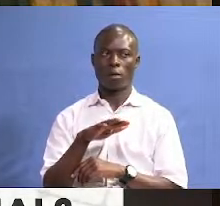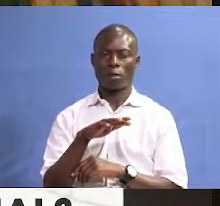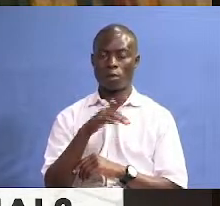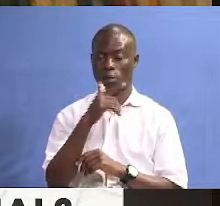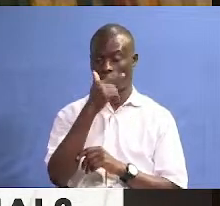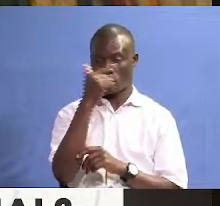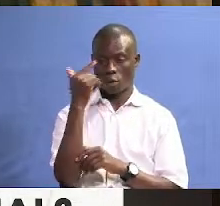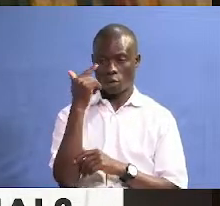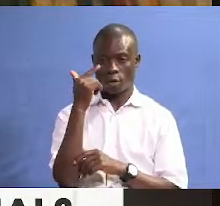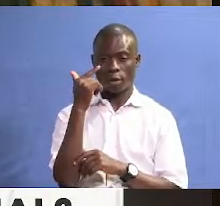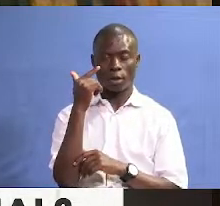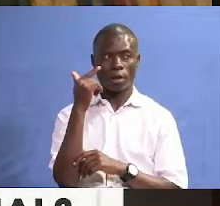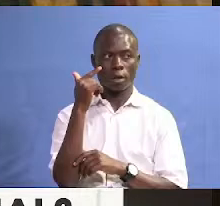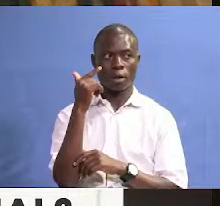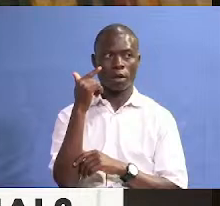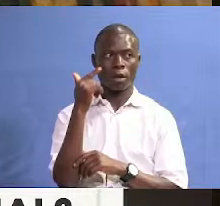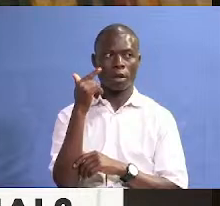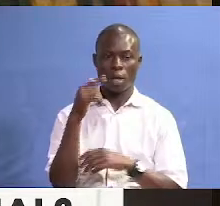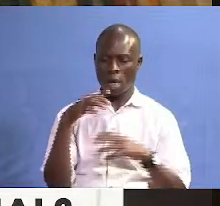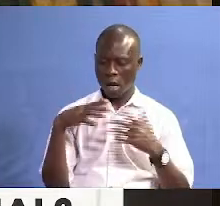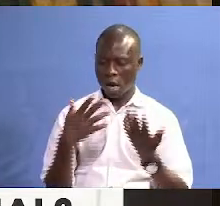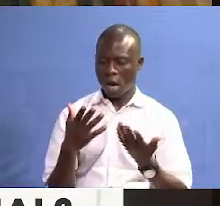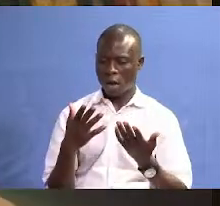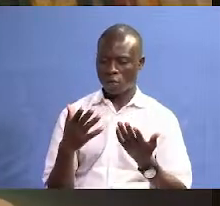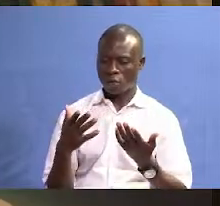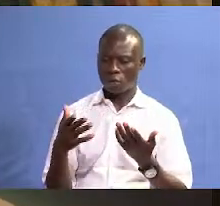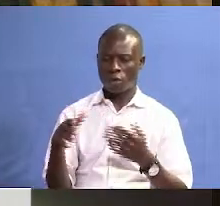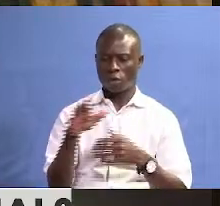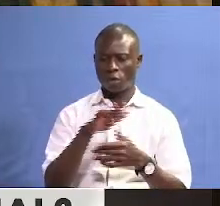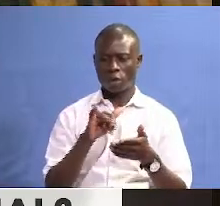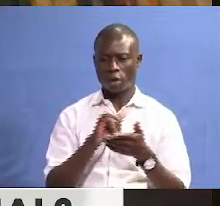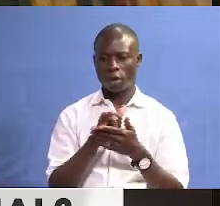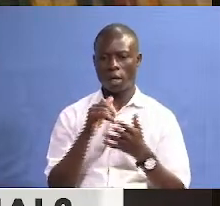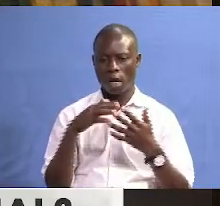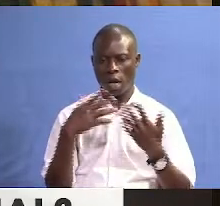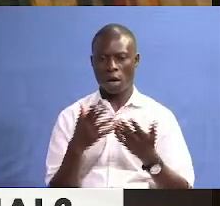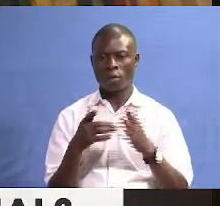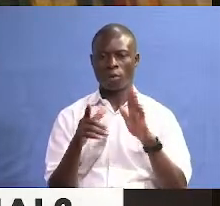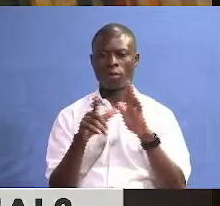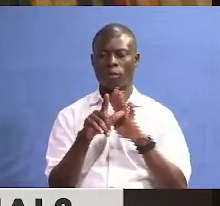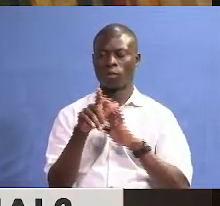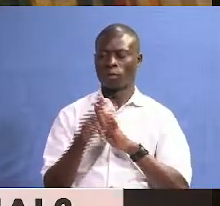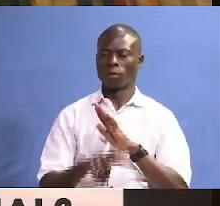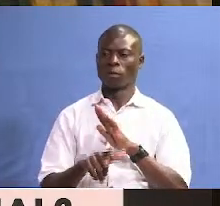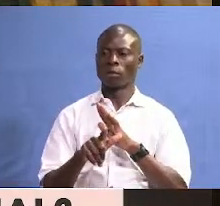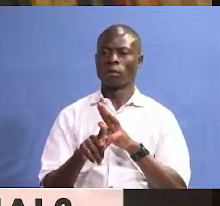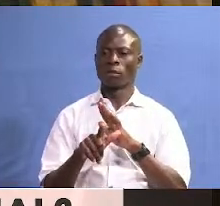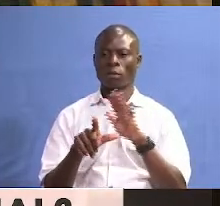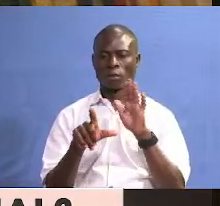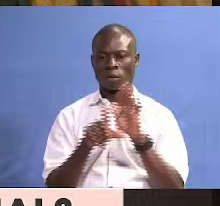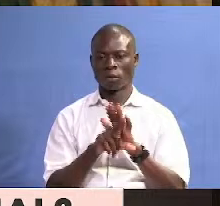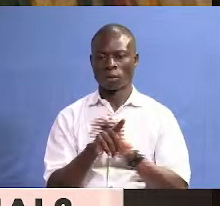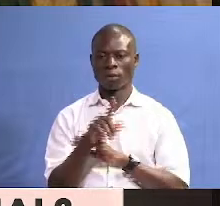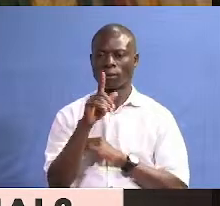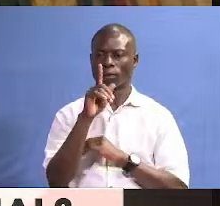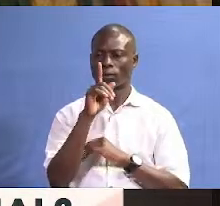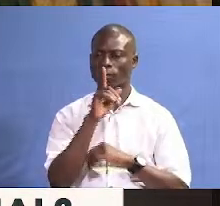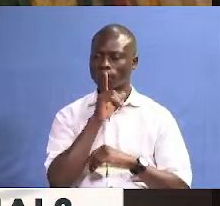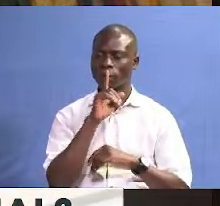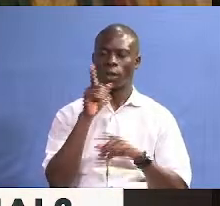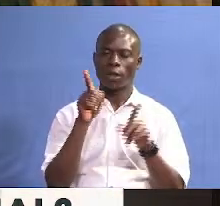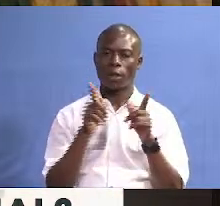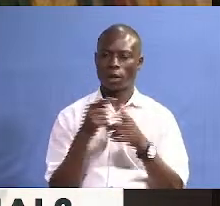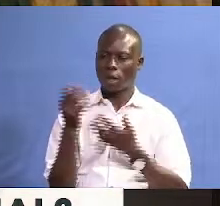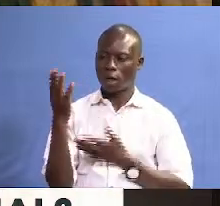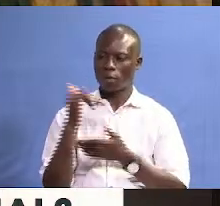because the grayness in the sense that the law is silent, but it is expected that